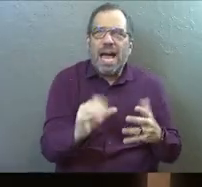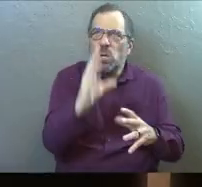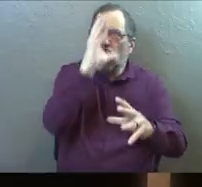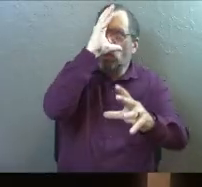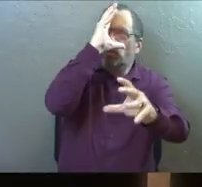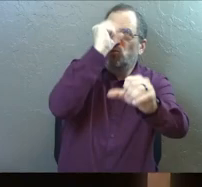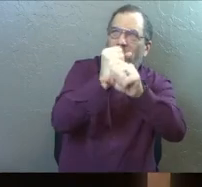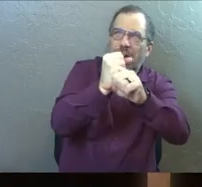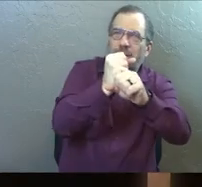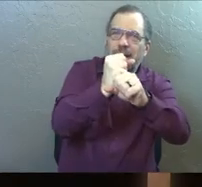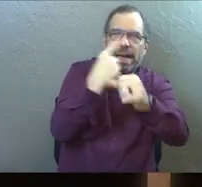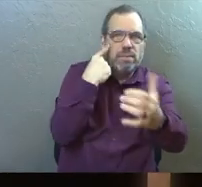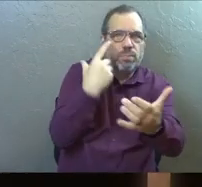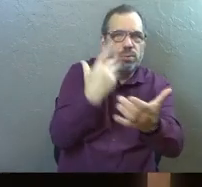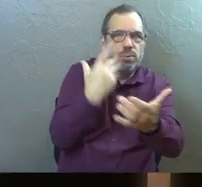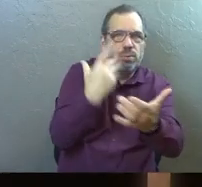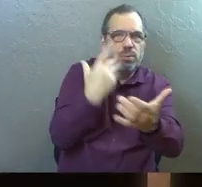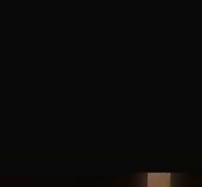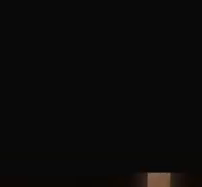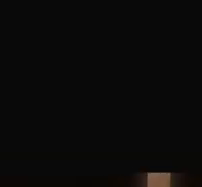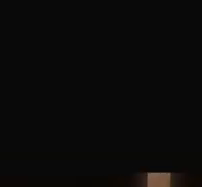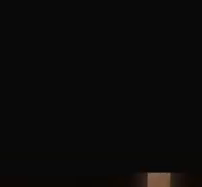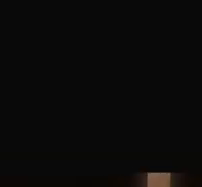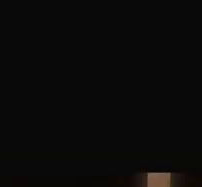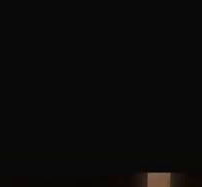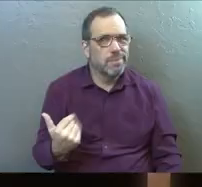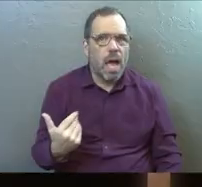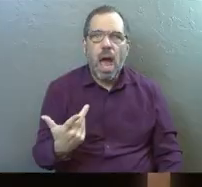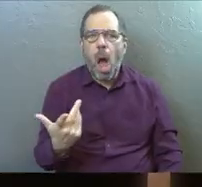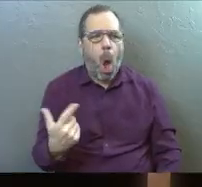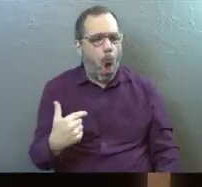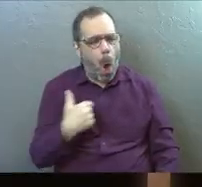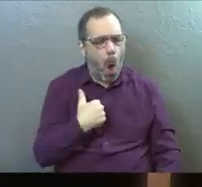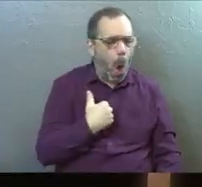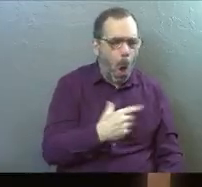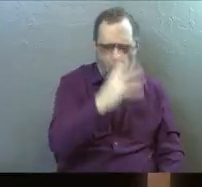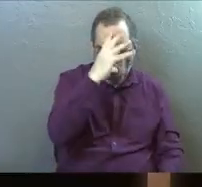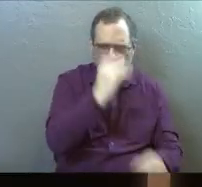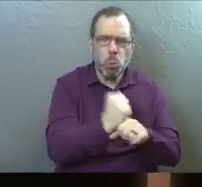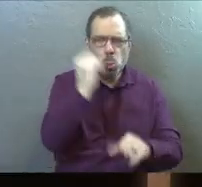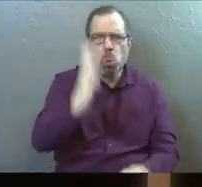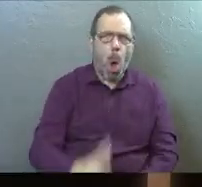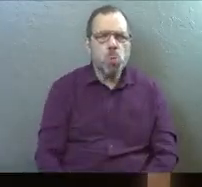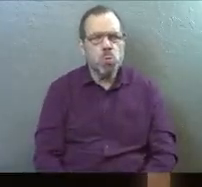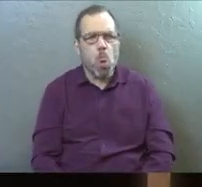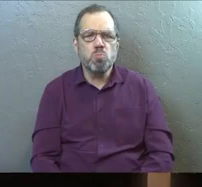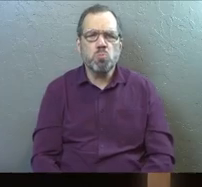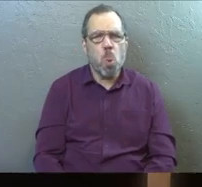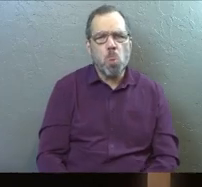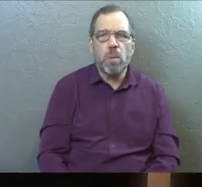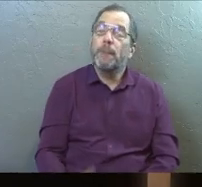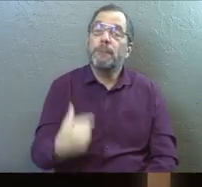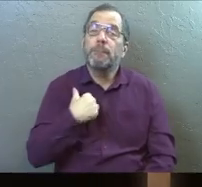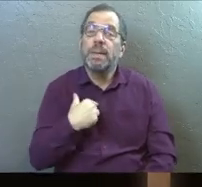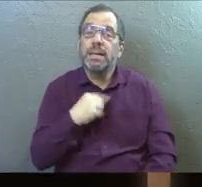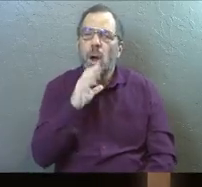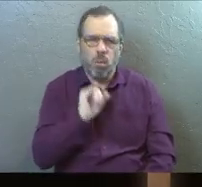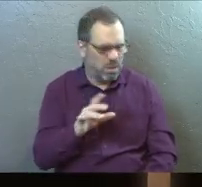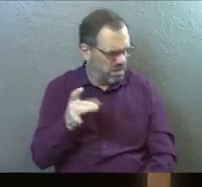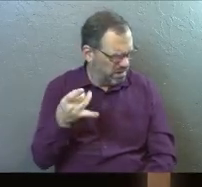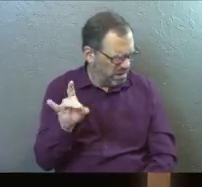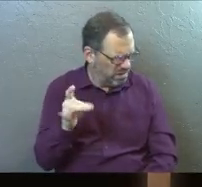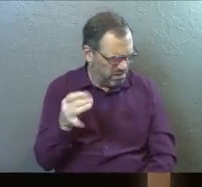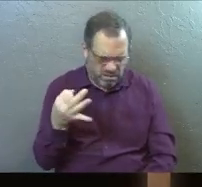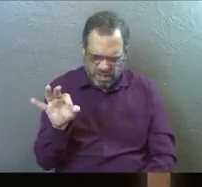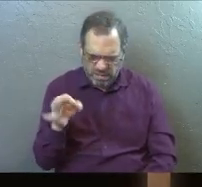trust him, it's where the rubber meets the road. These folks were acting like they trusted God. When I was 18 or